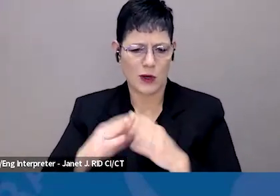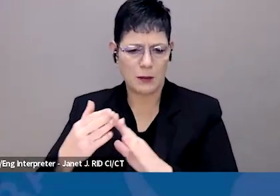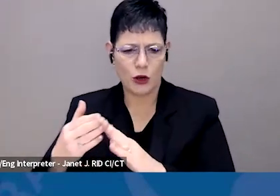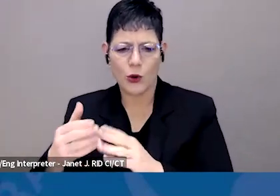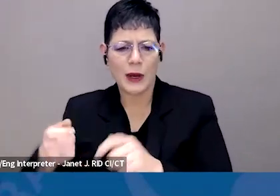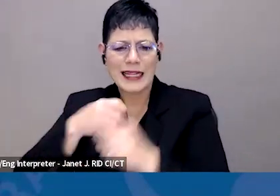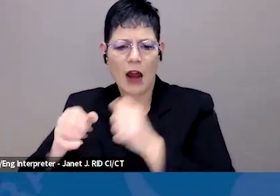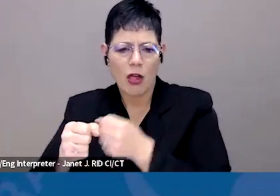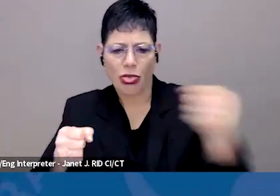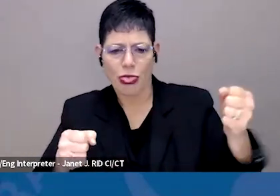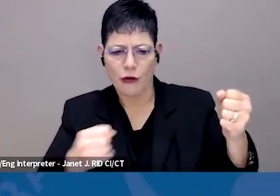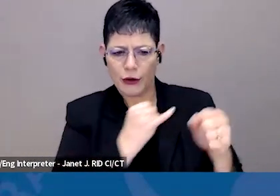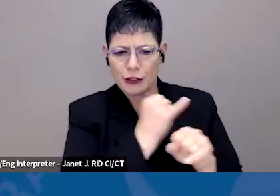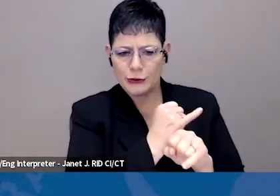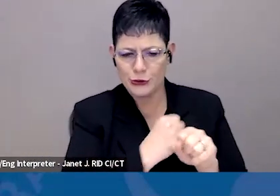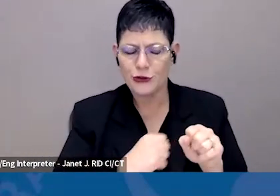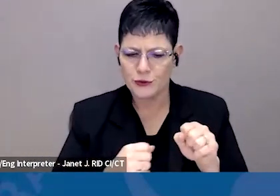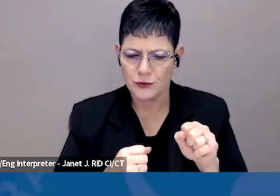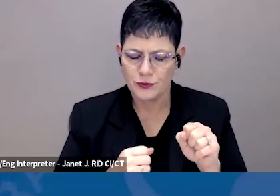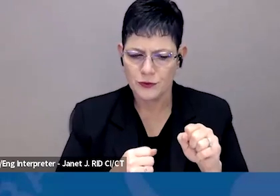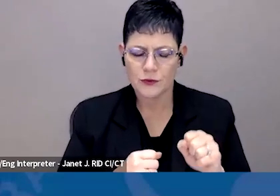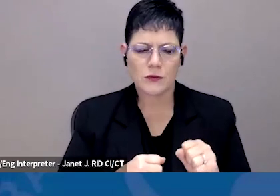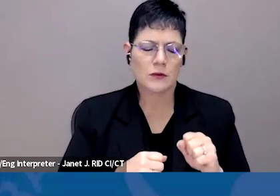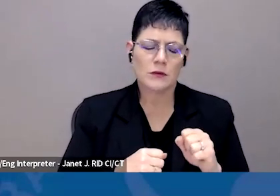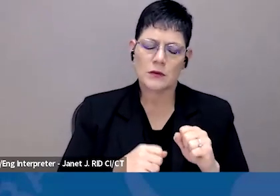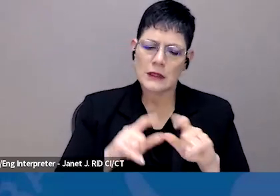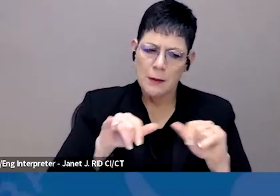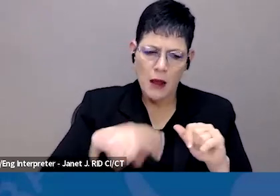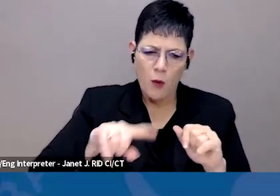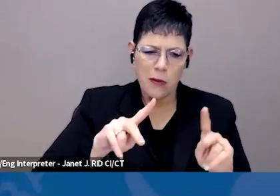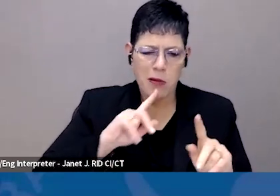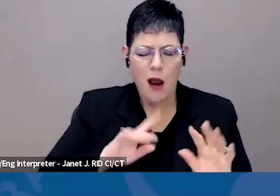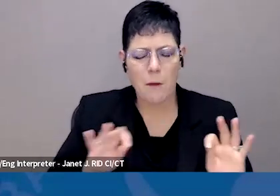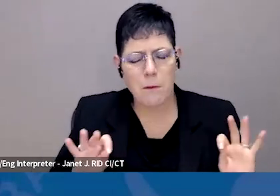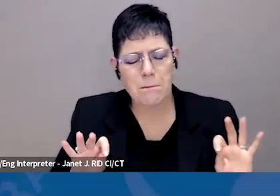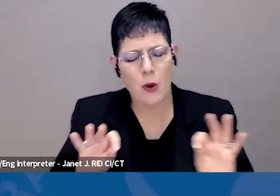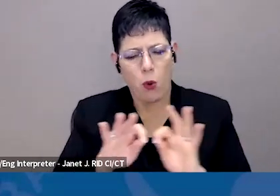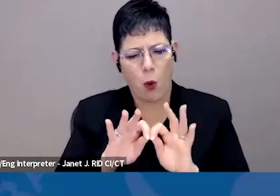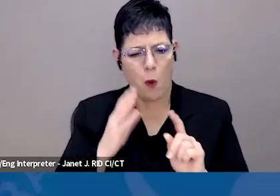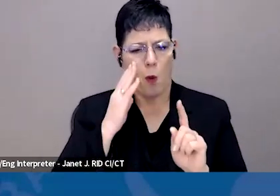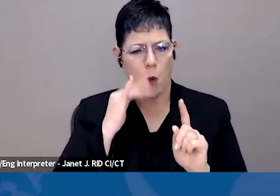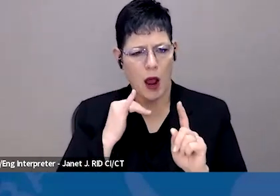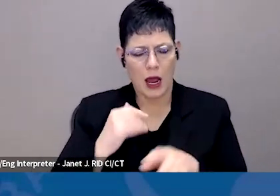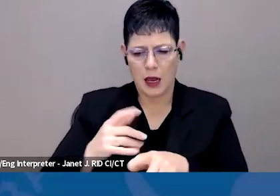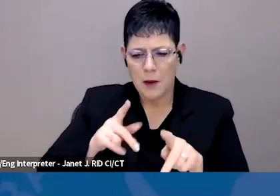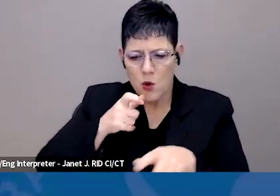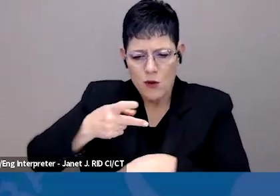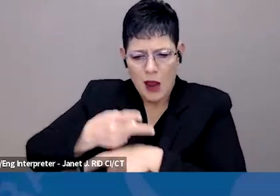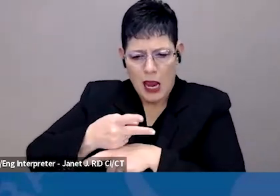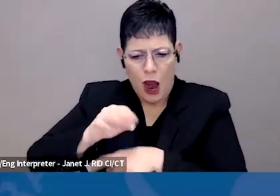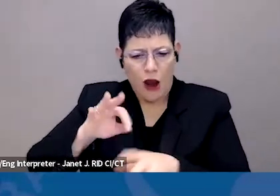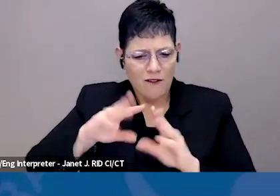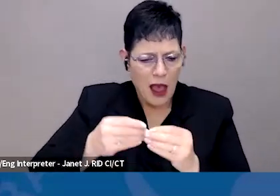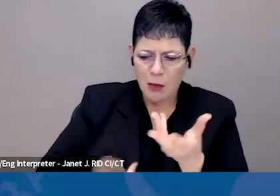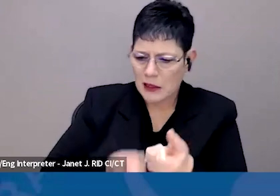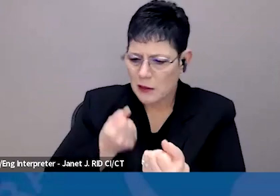an institution. And they are also an indispensable part of the system of supports that family caregivers need as they navigate supporting